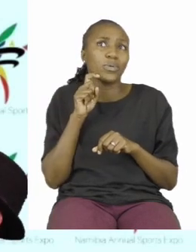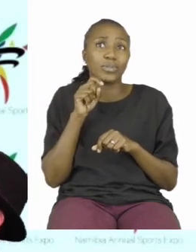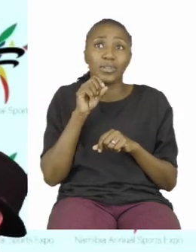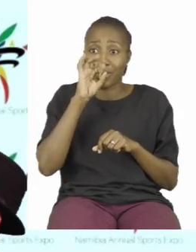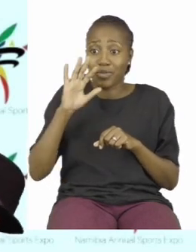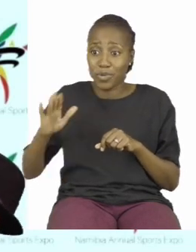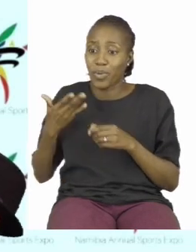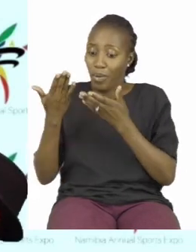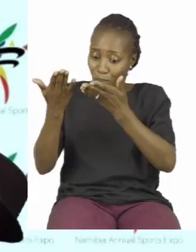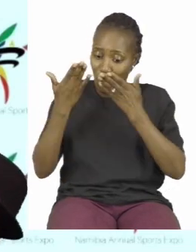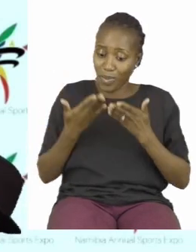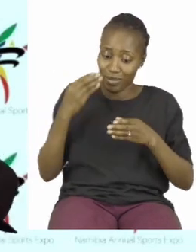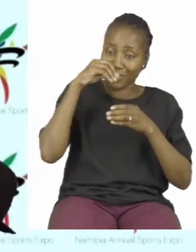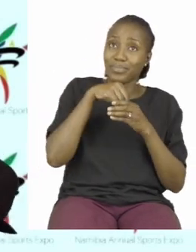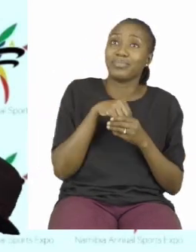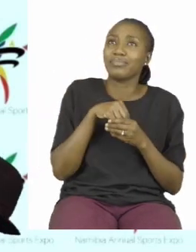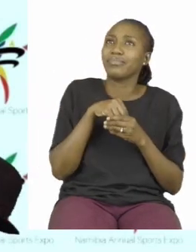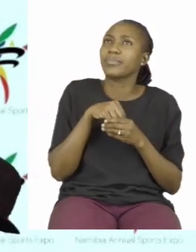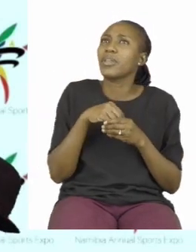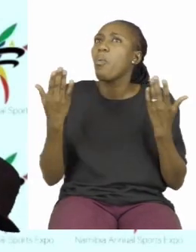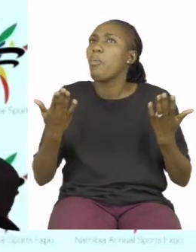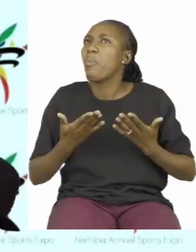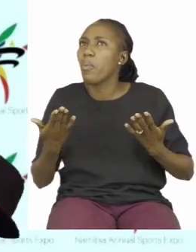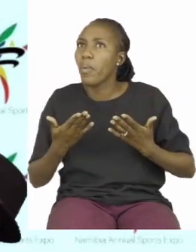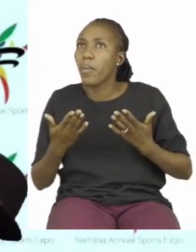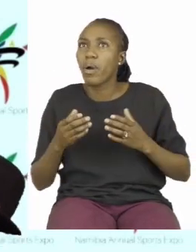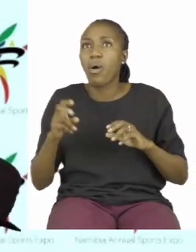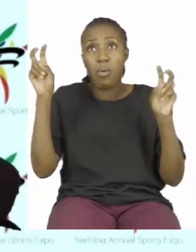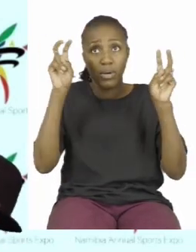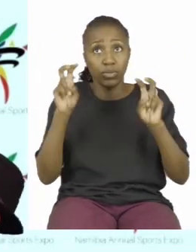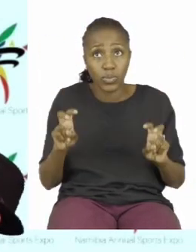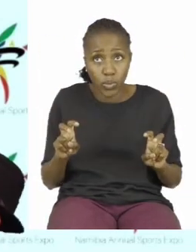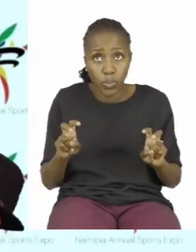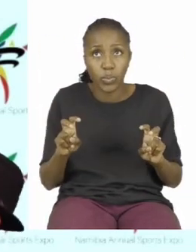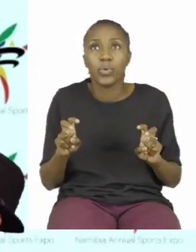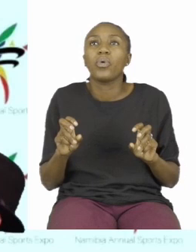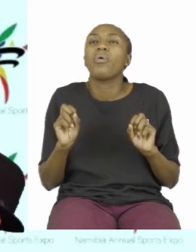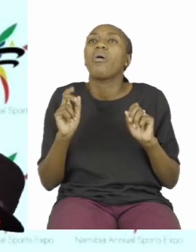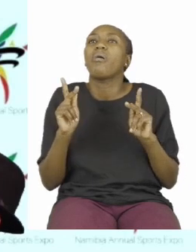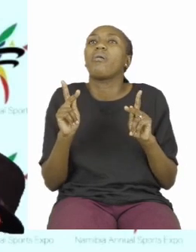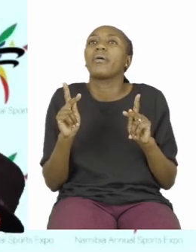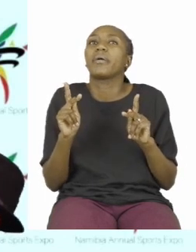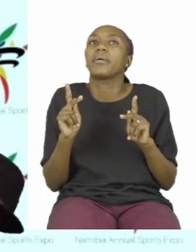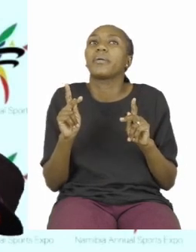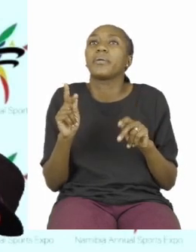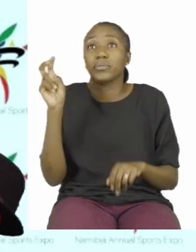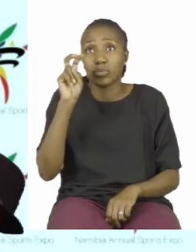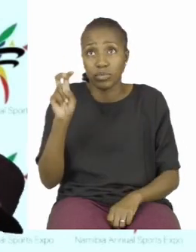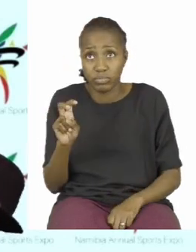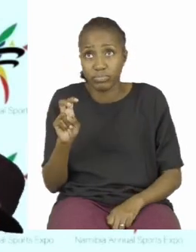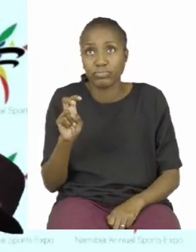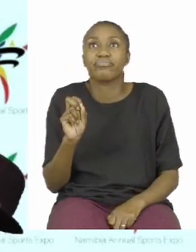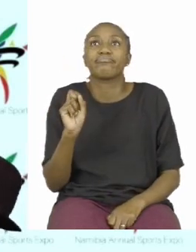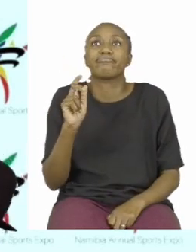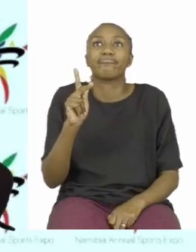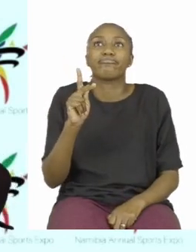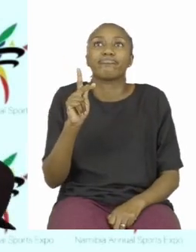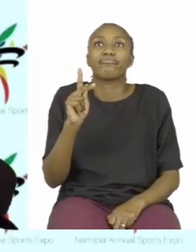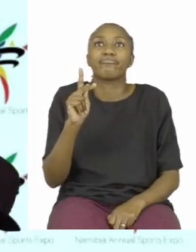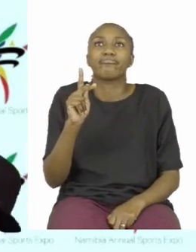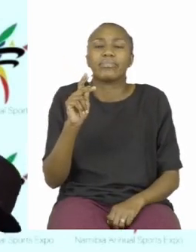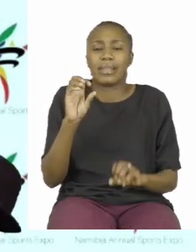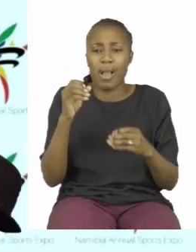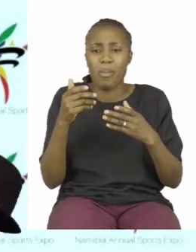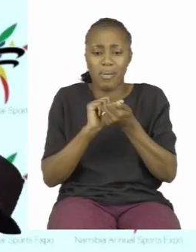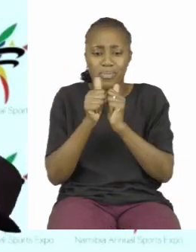come and join again, Otis. Where will it be? Yeah, in Swakopmund at the Dome. Wow. Next week, Saturday. How many